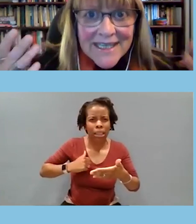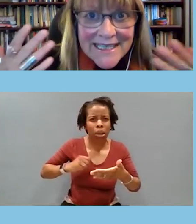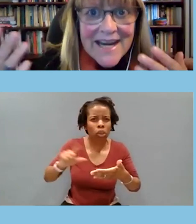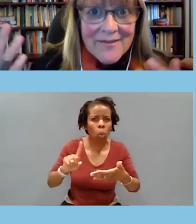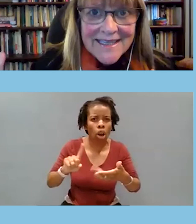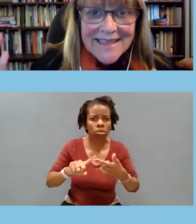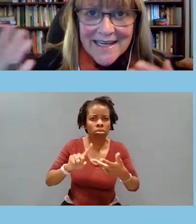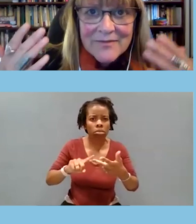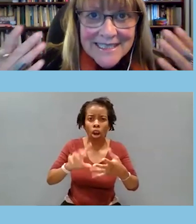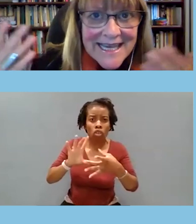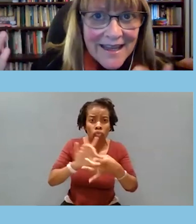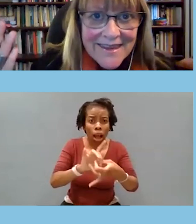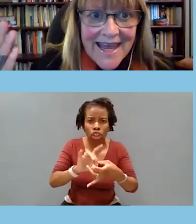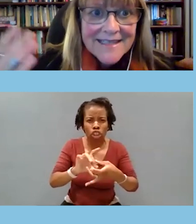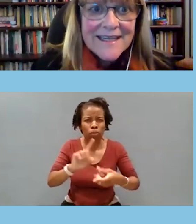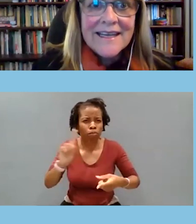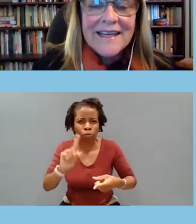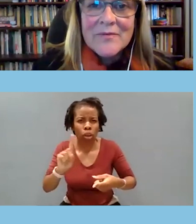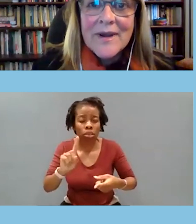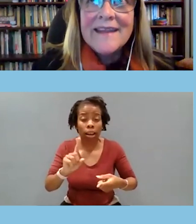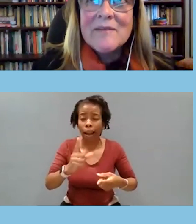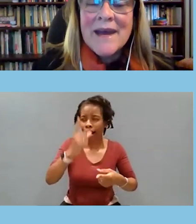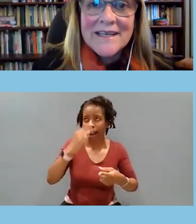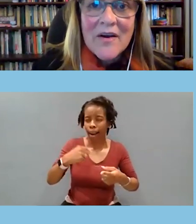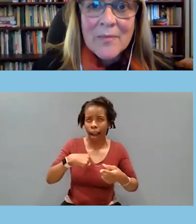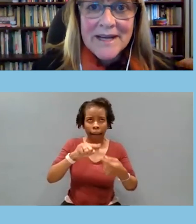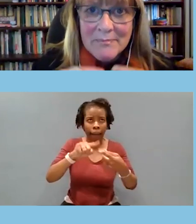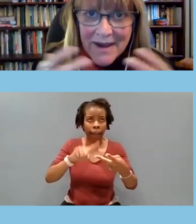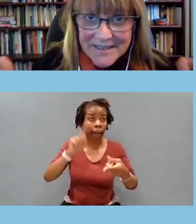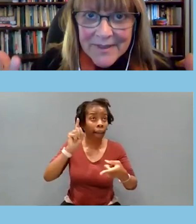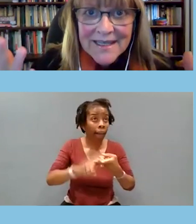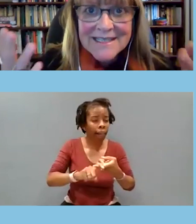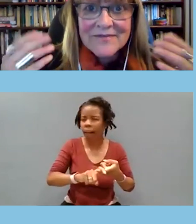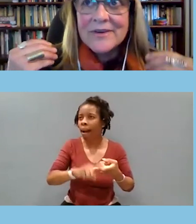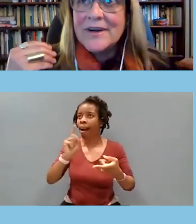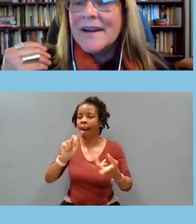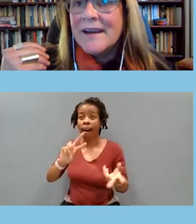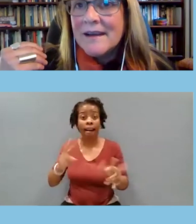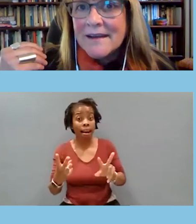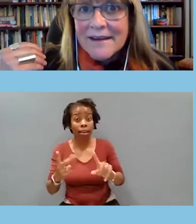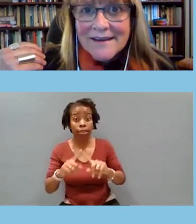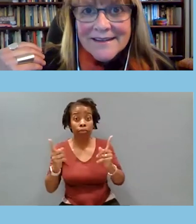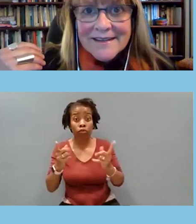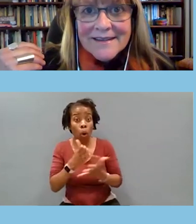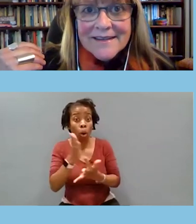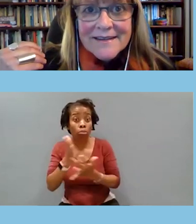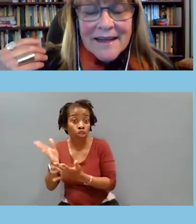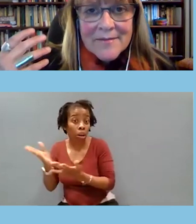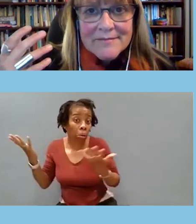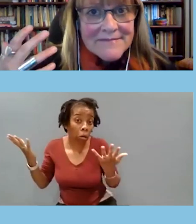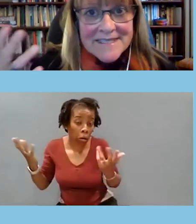Could I re-narrate that, retell that in a way that might open up possibilities for